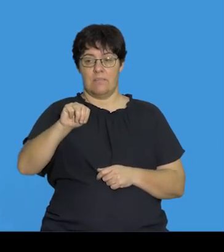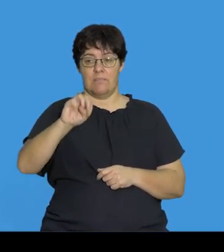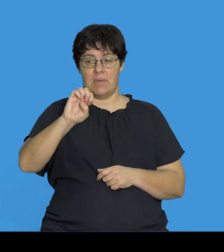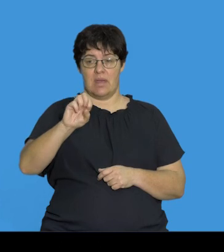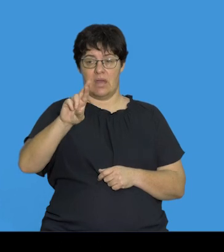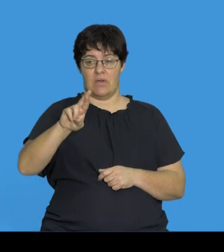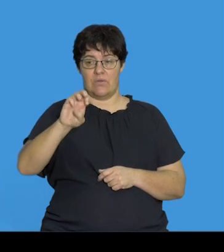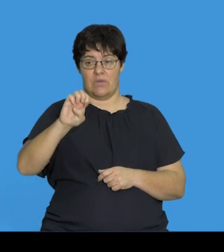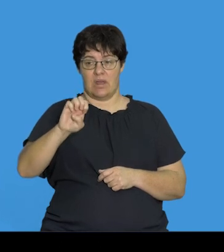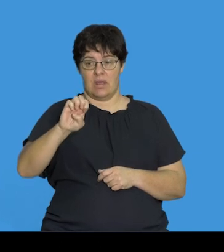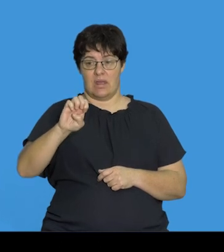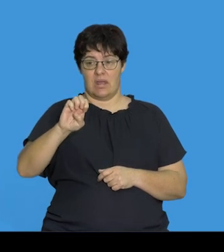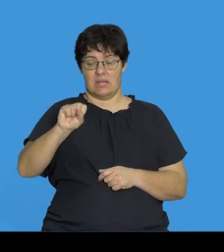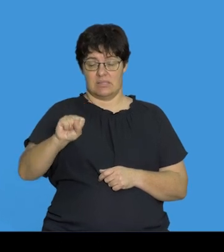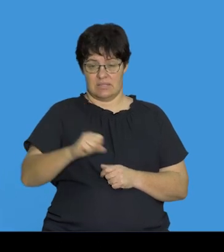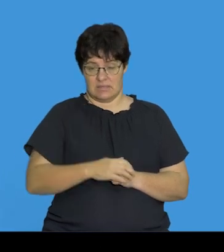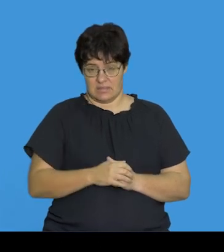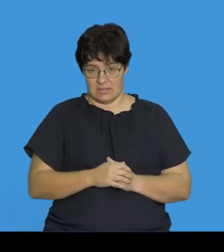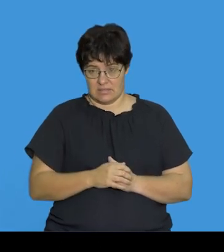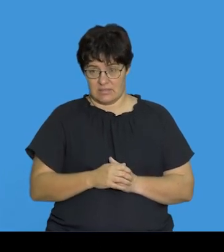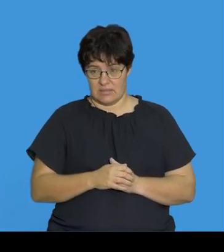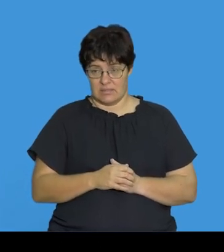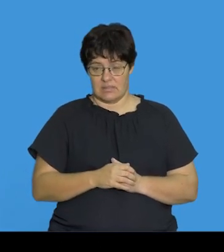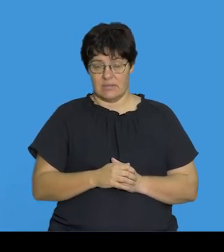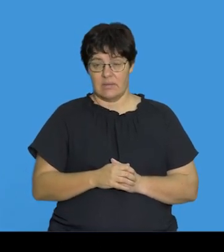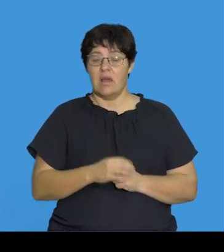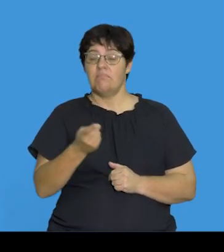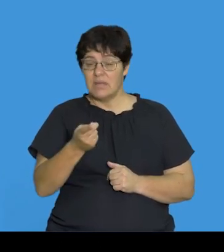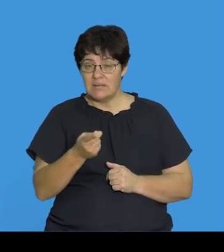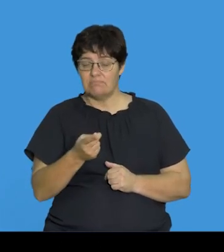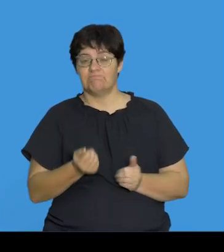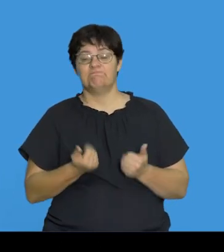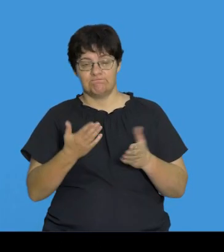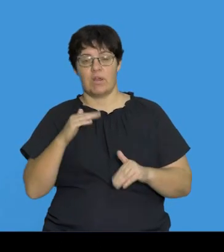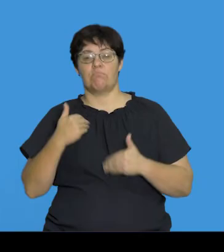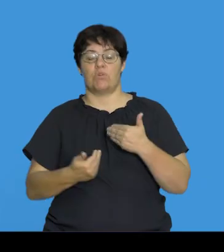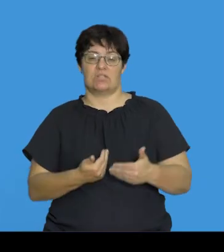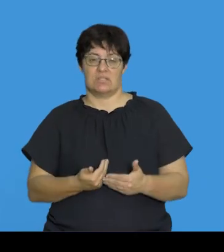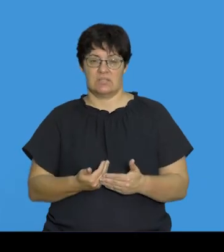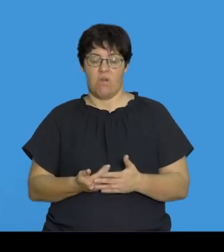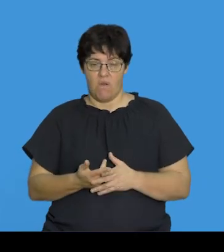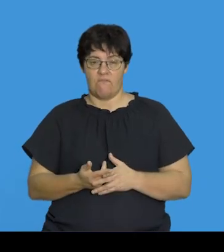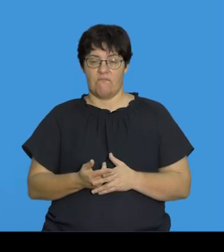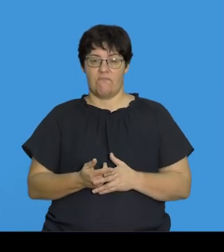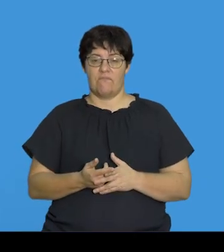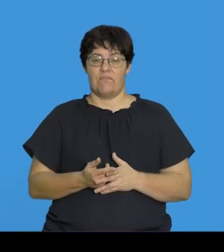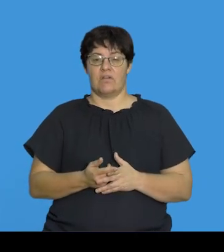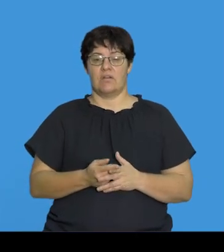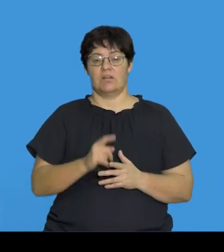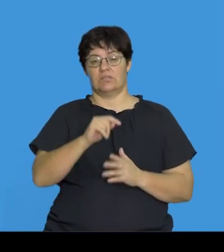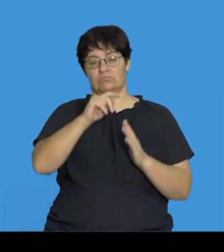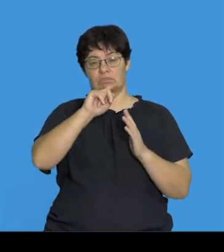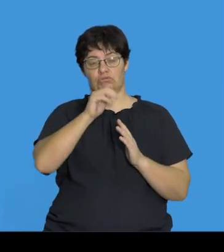polymerase. And so RNA polymerase is an enzyme that actually carries out the process of